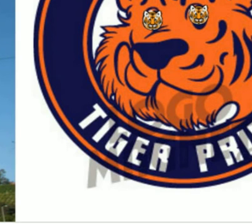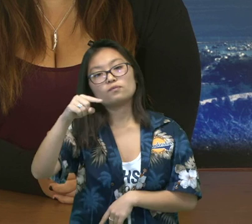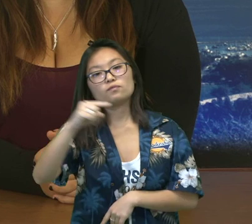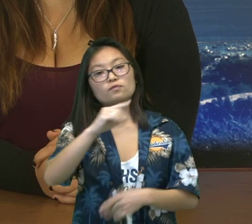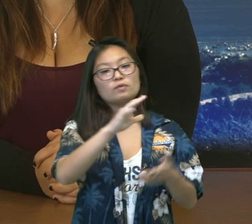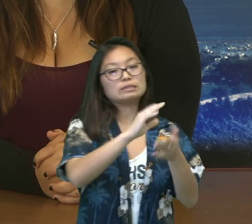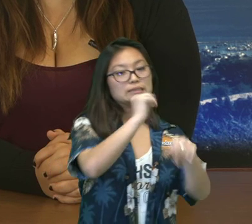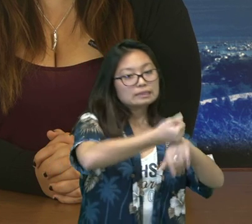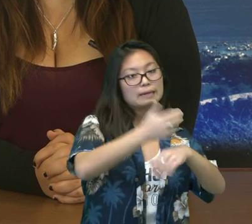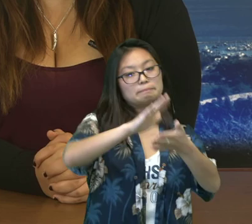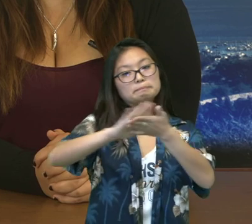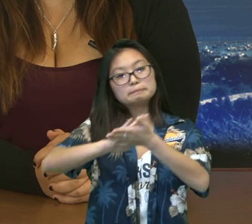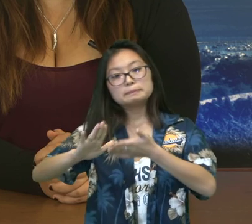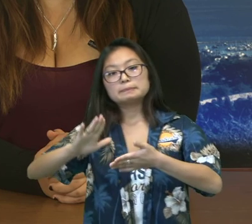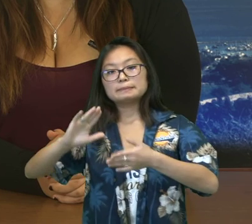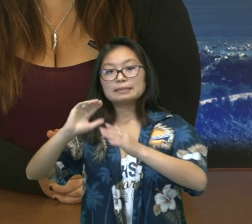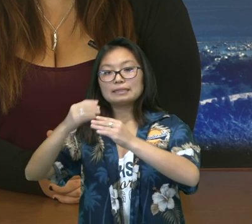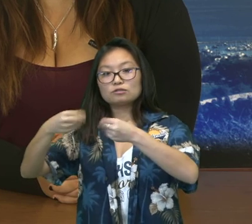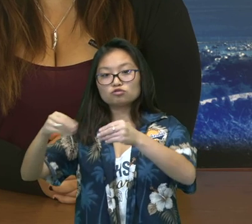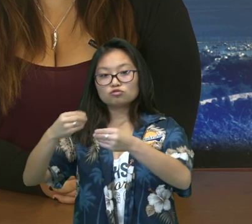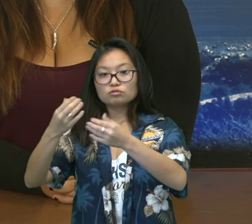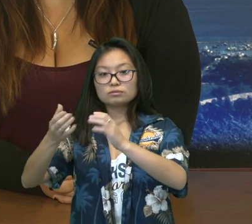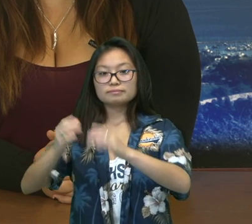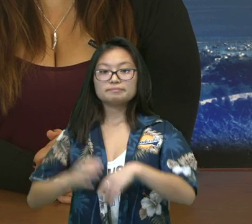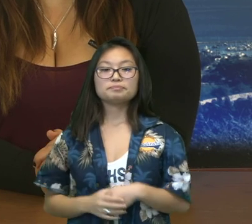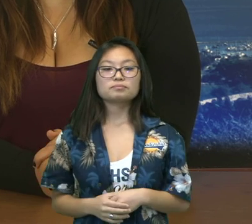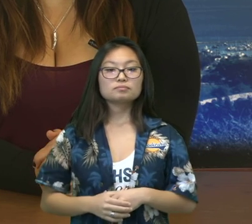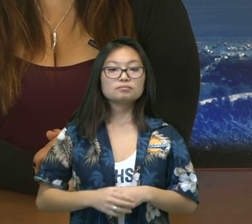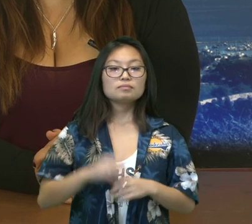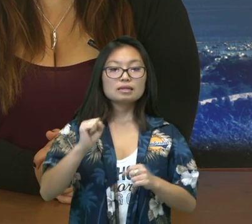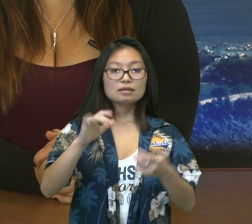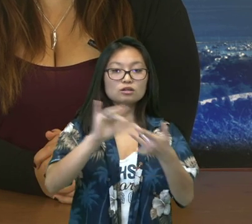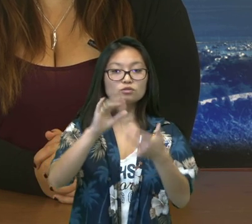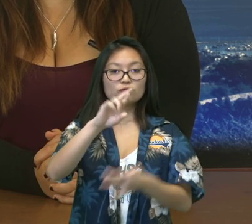drink sales. Please contact Riona at